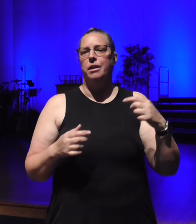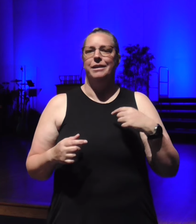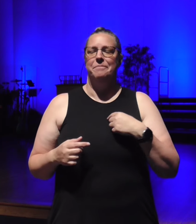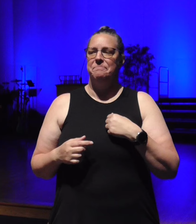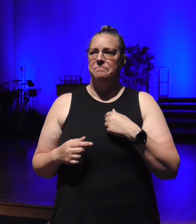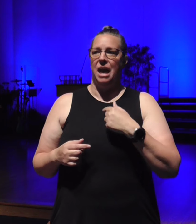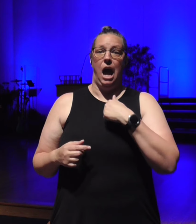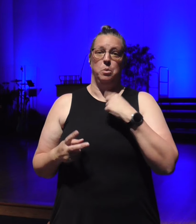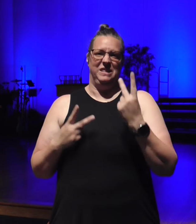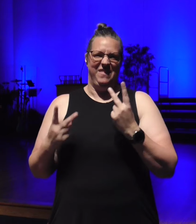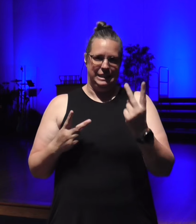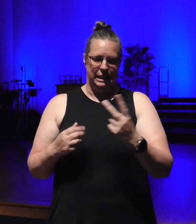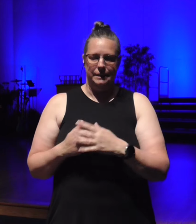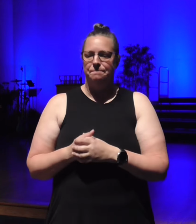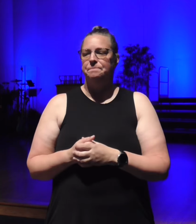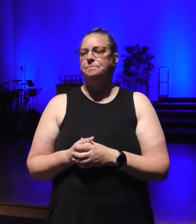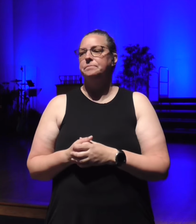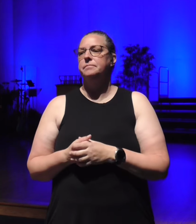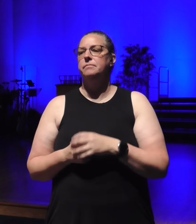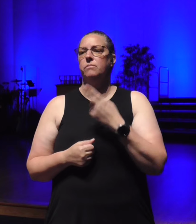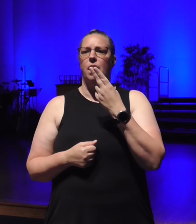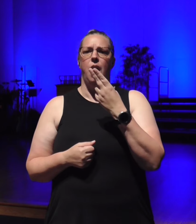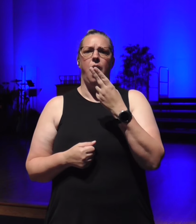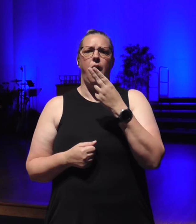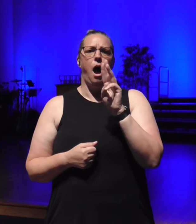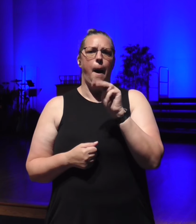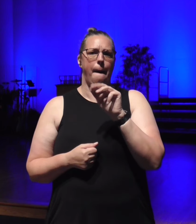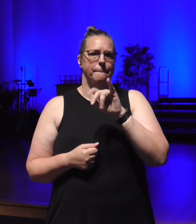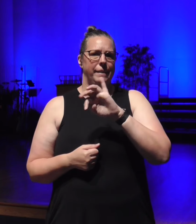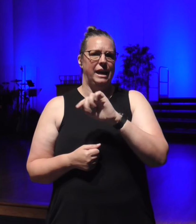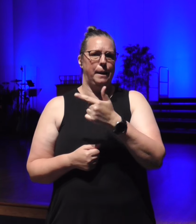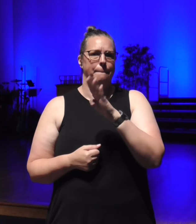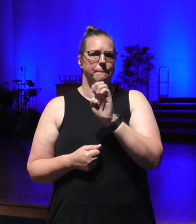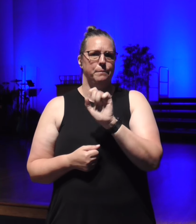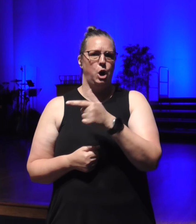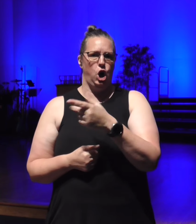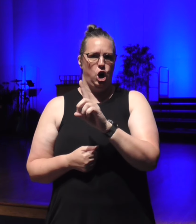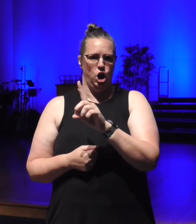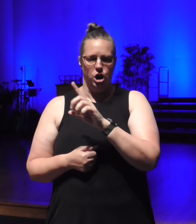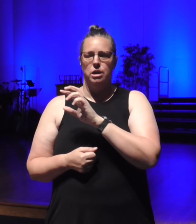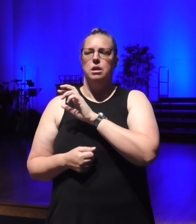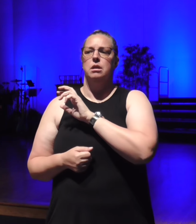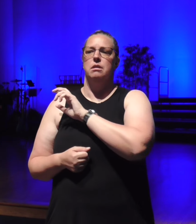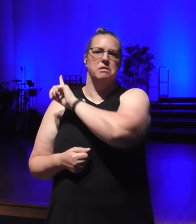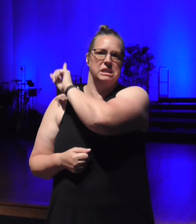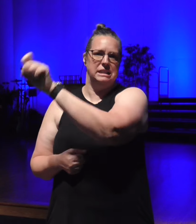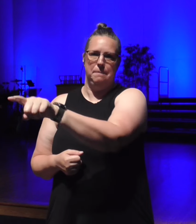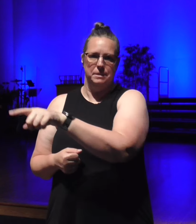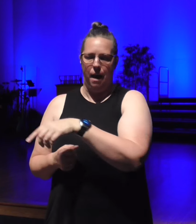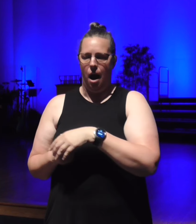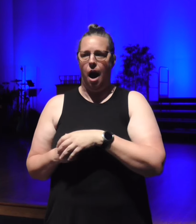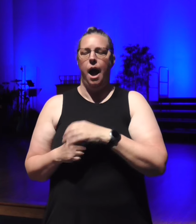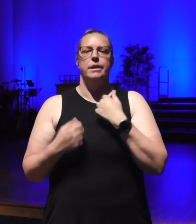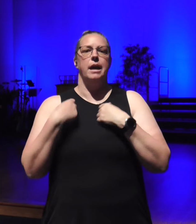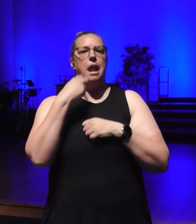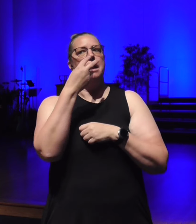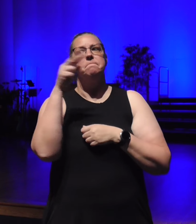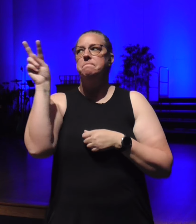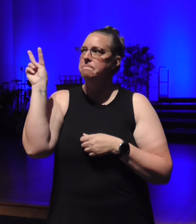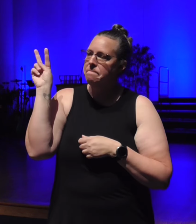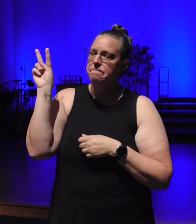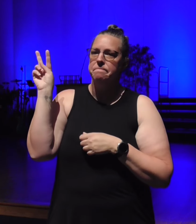by. I didn't see it, but I heard it by the window. I was out walking in the hills of the Green Mountain, and my gaze was directed up